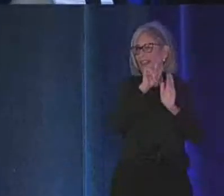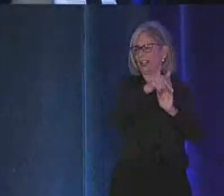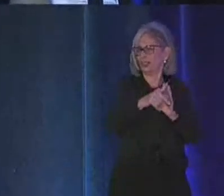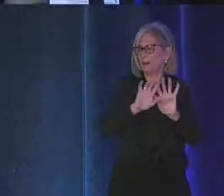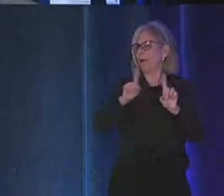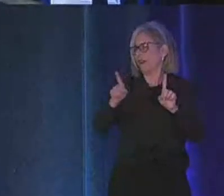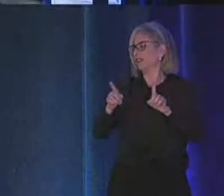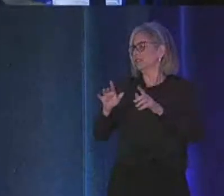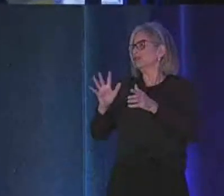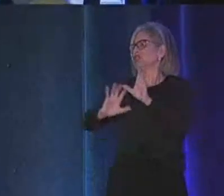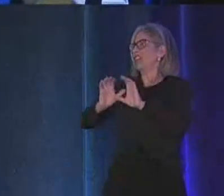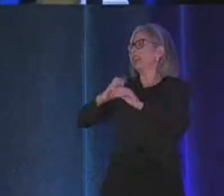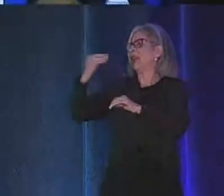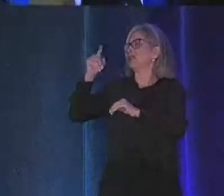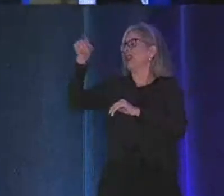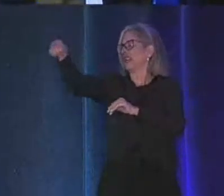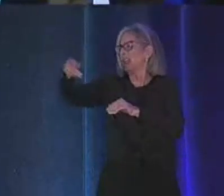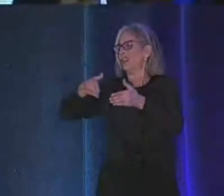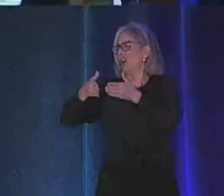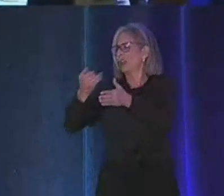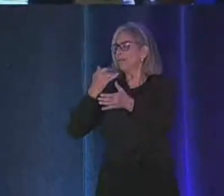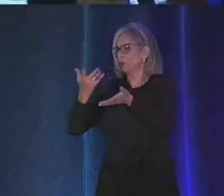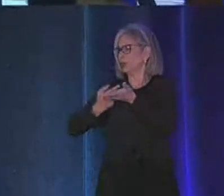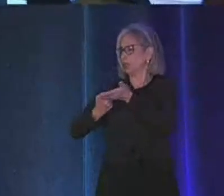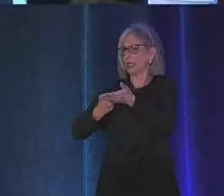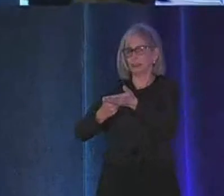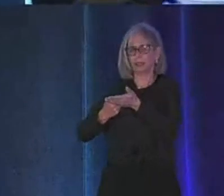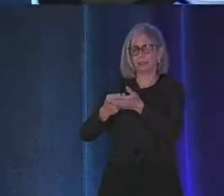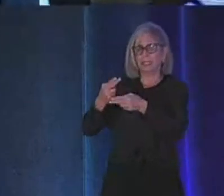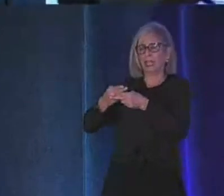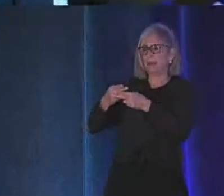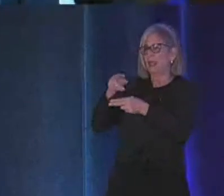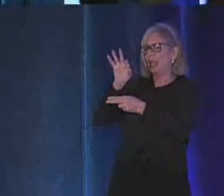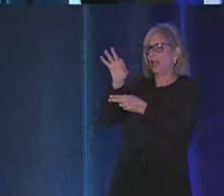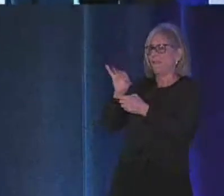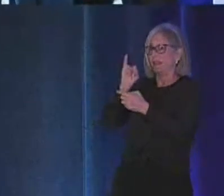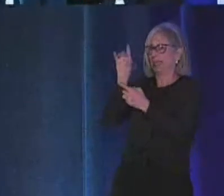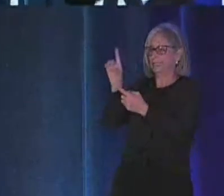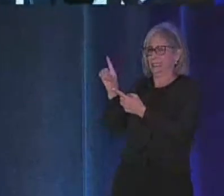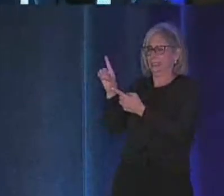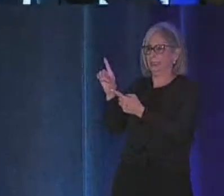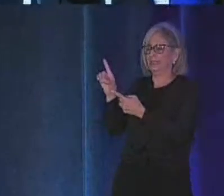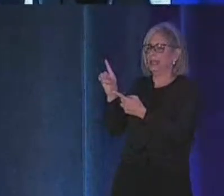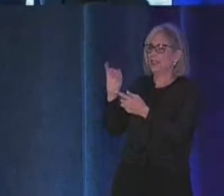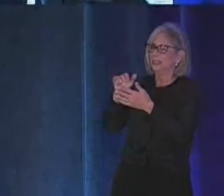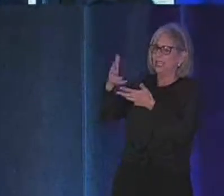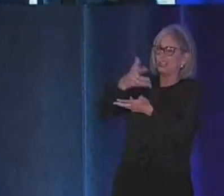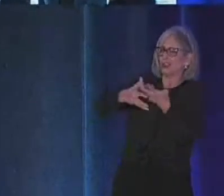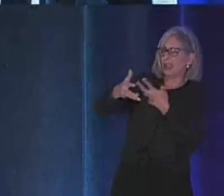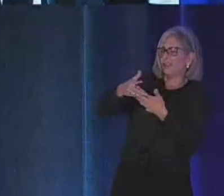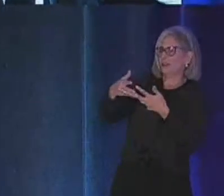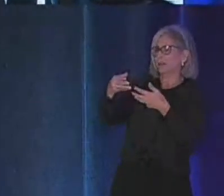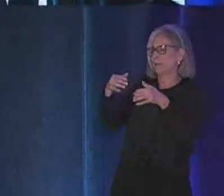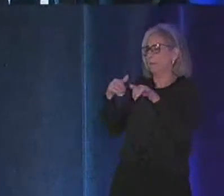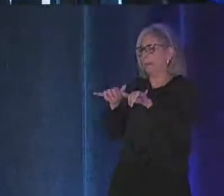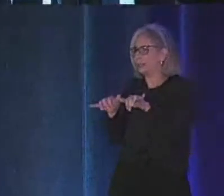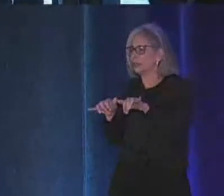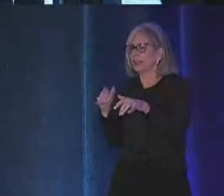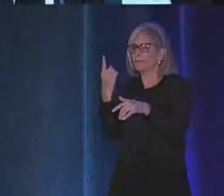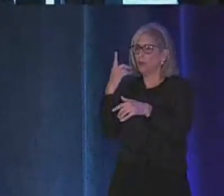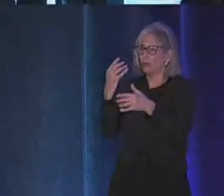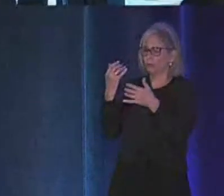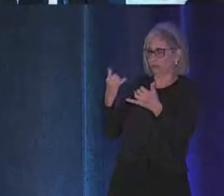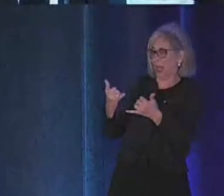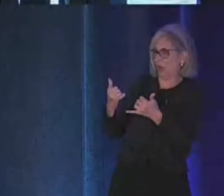about, we could talk about outside in the hallway track, and something called FID, which is kind of like an interactive metric that is there for